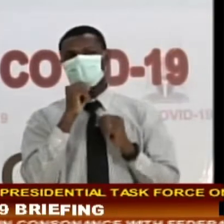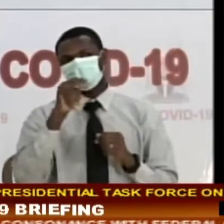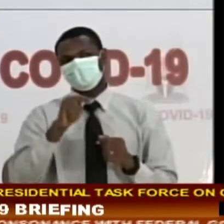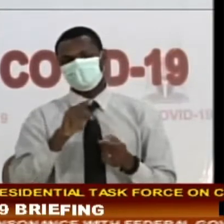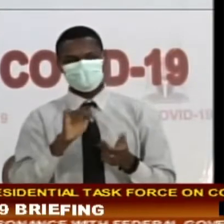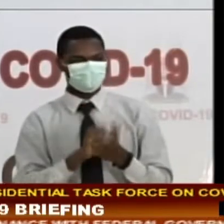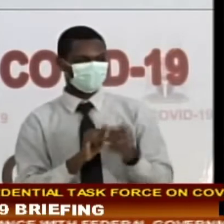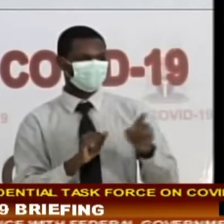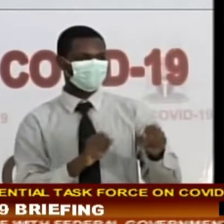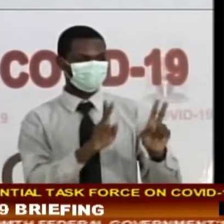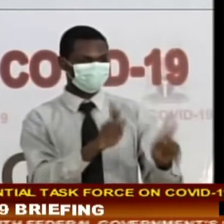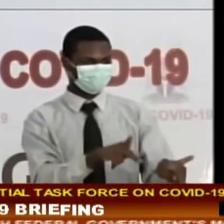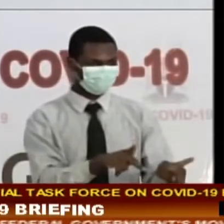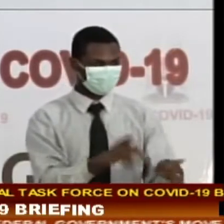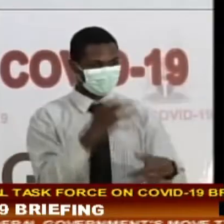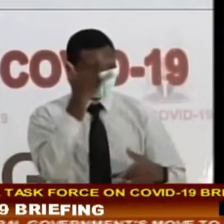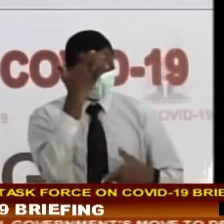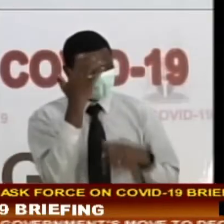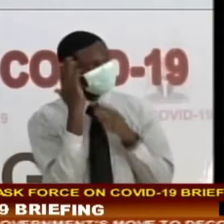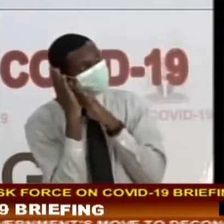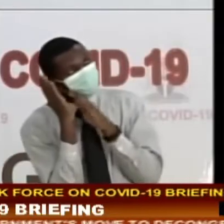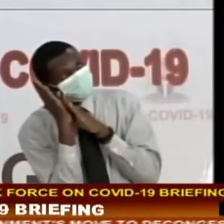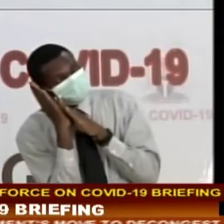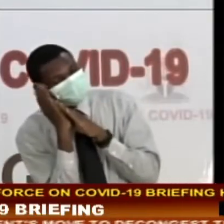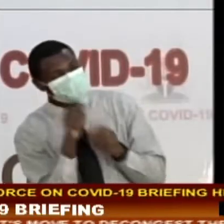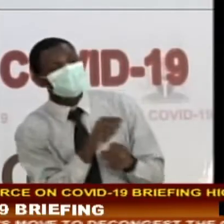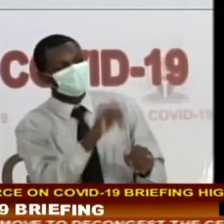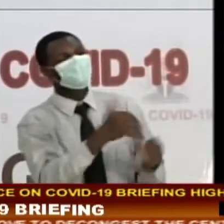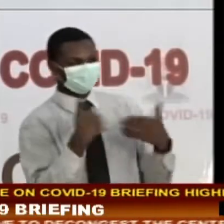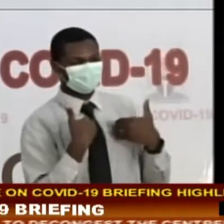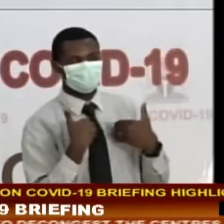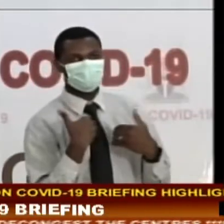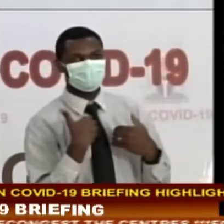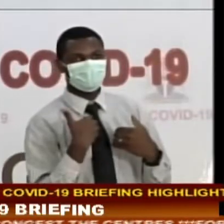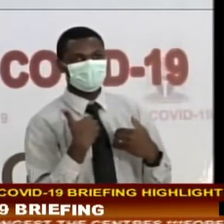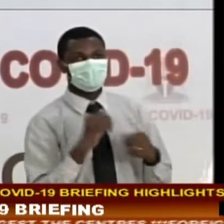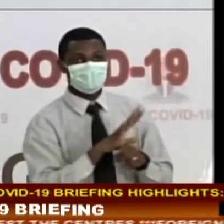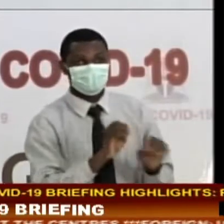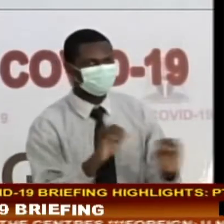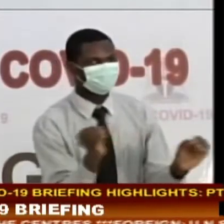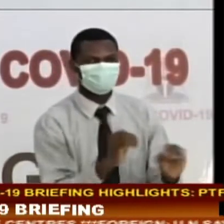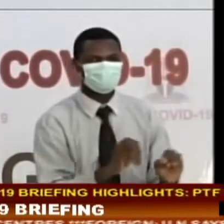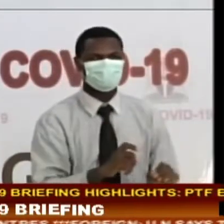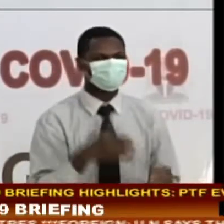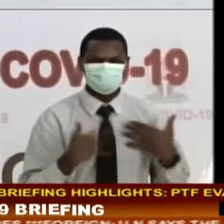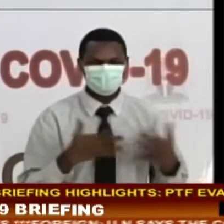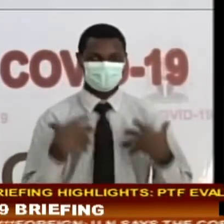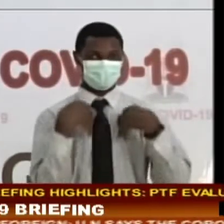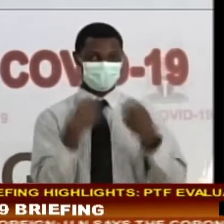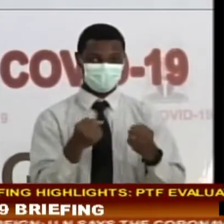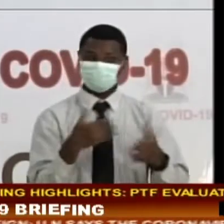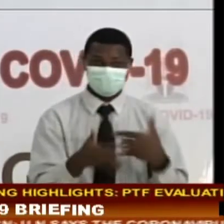that has covid it could also be somebody sitting or um close to